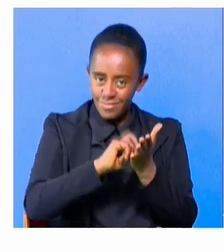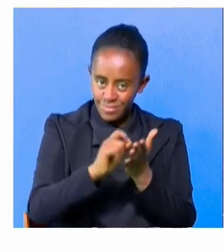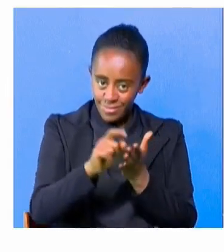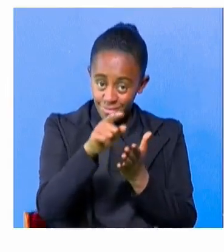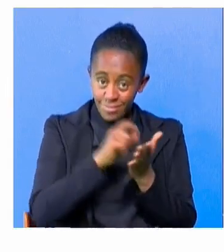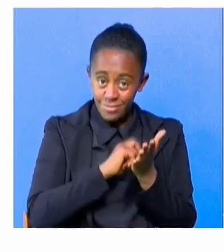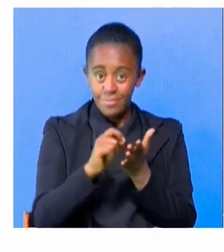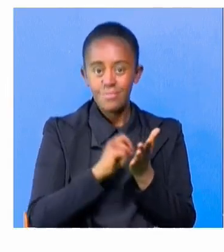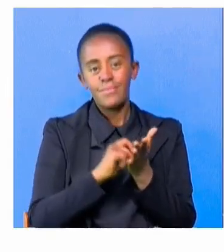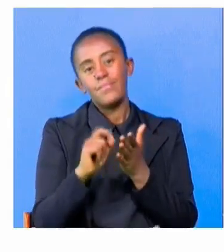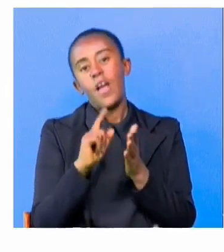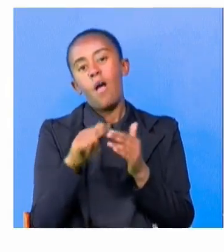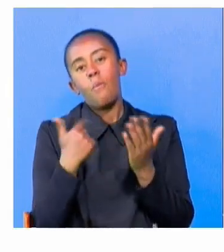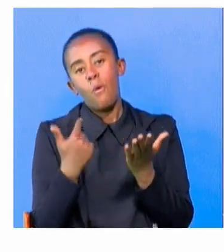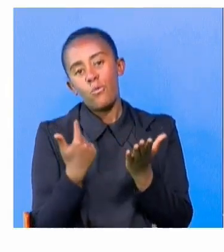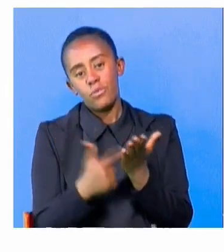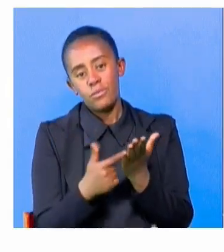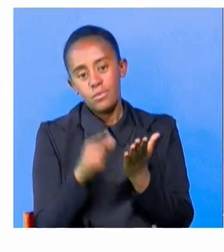about